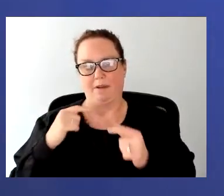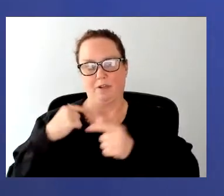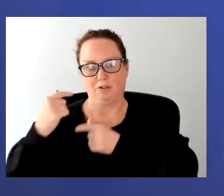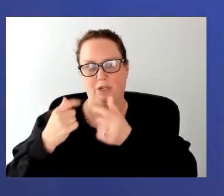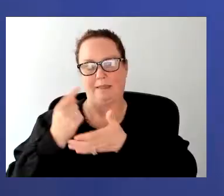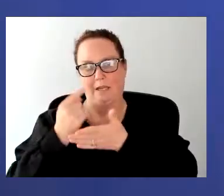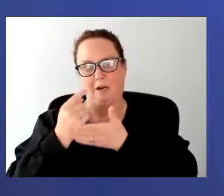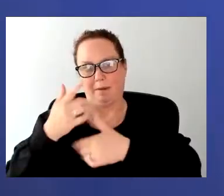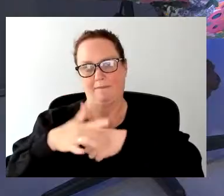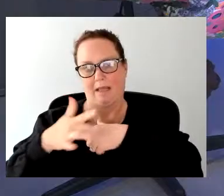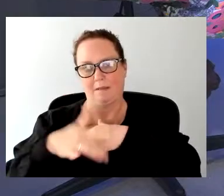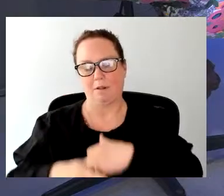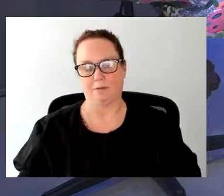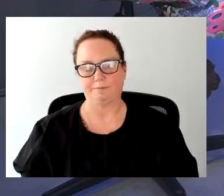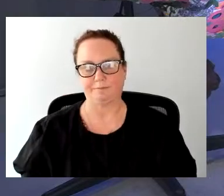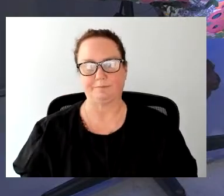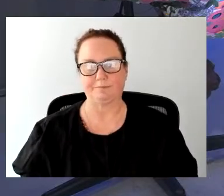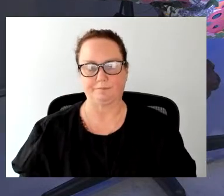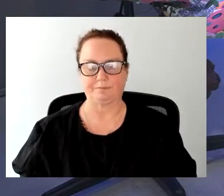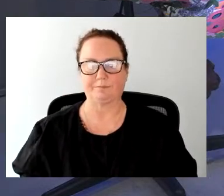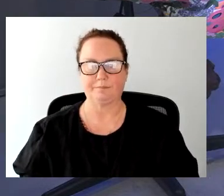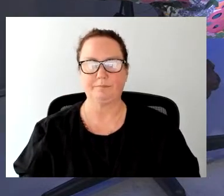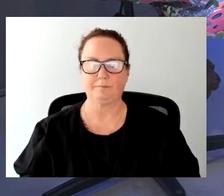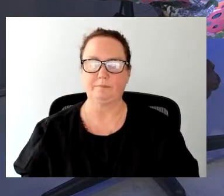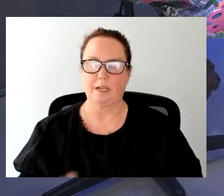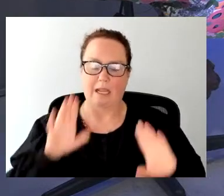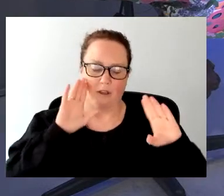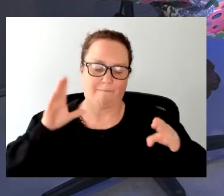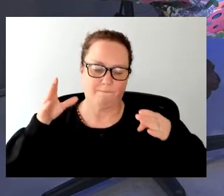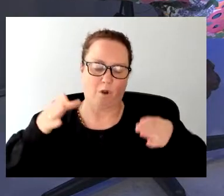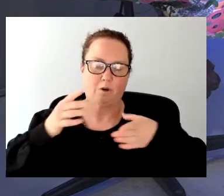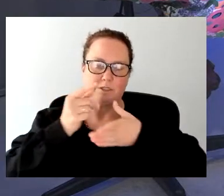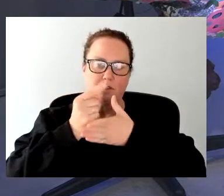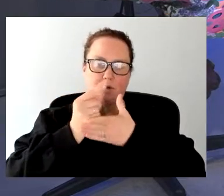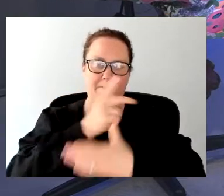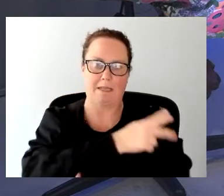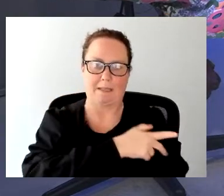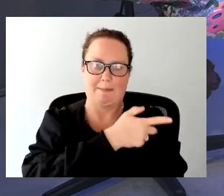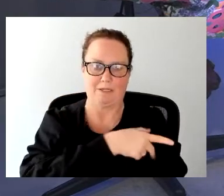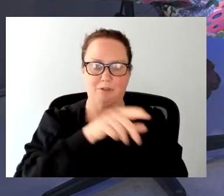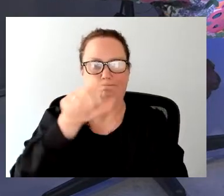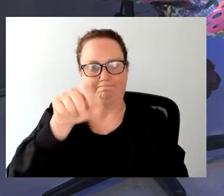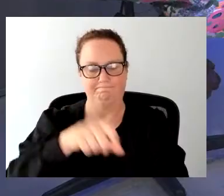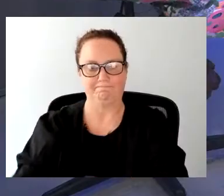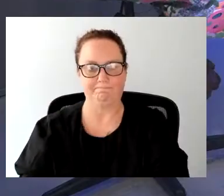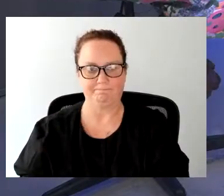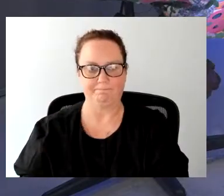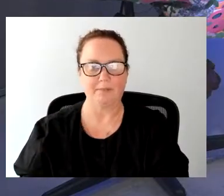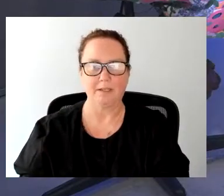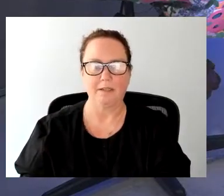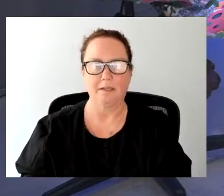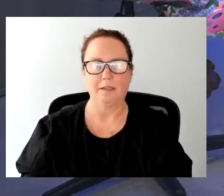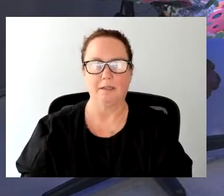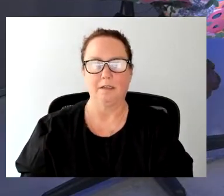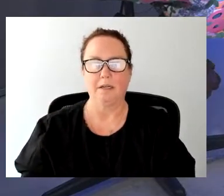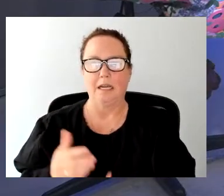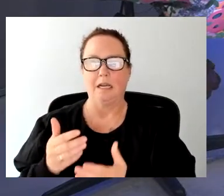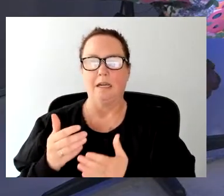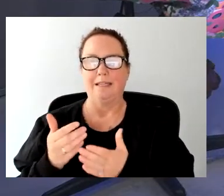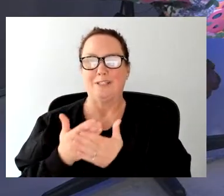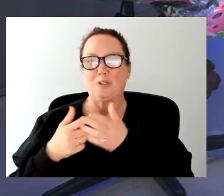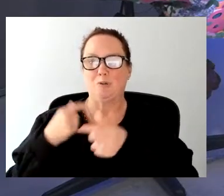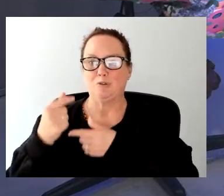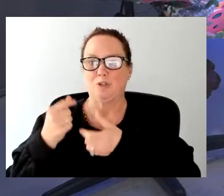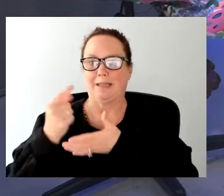Yeah. So you tailor the treatment to the patient in front of you. So, Absolutely. So these new gene therapies have to be